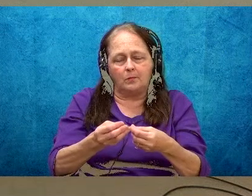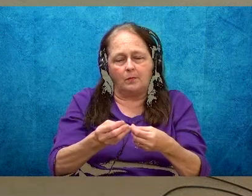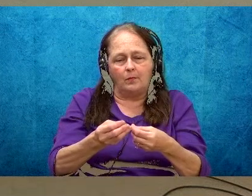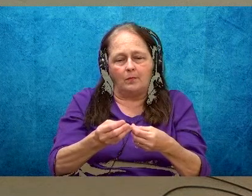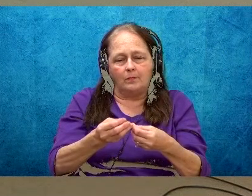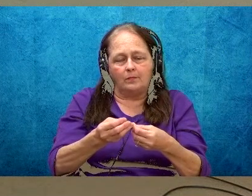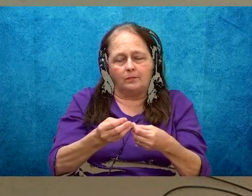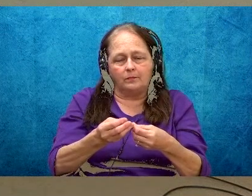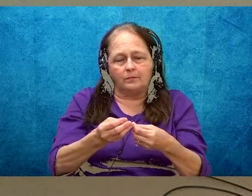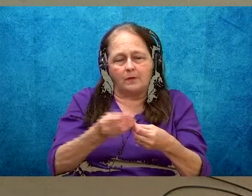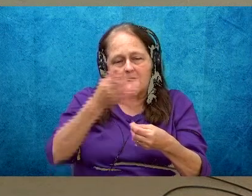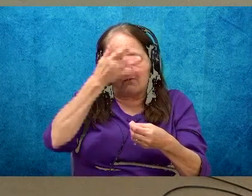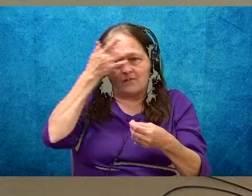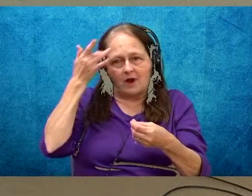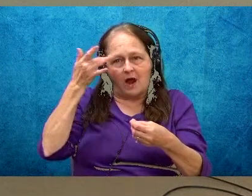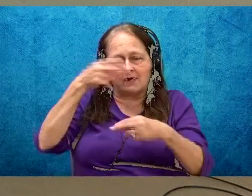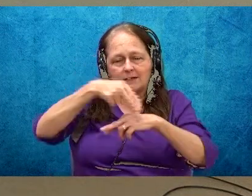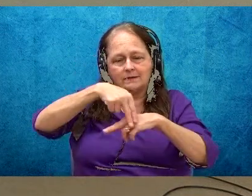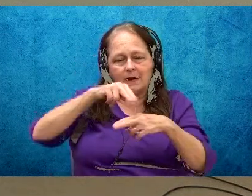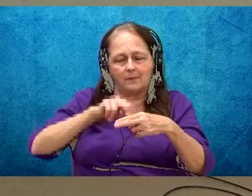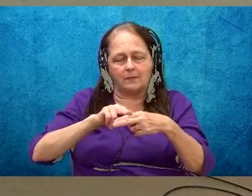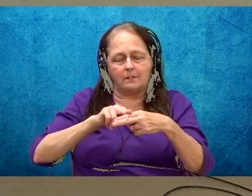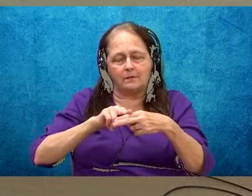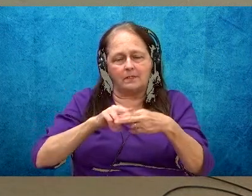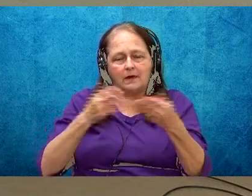Forgot I taped it. There we go.